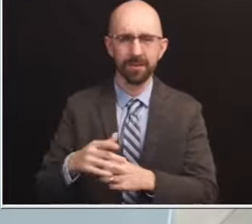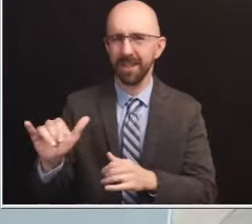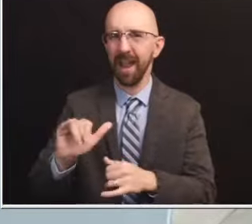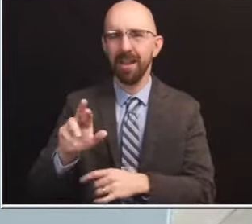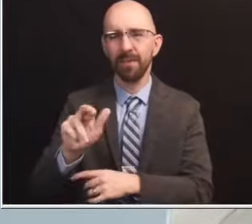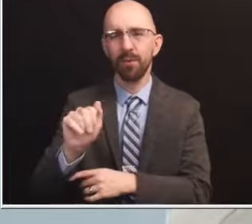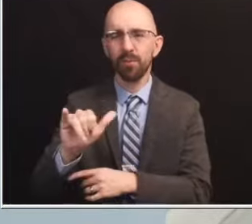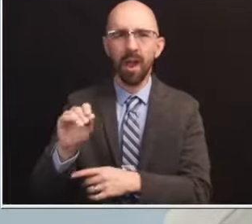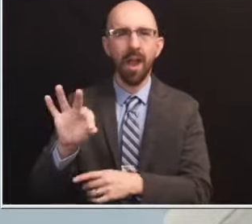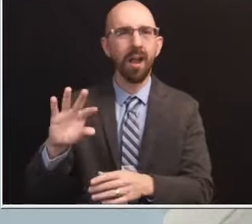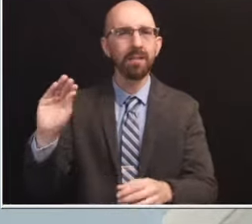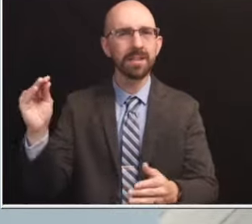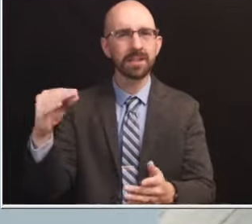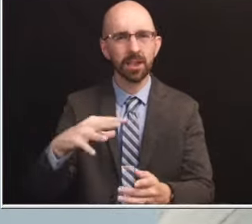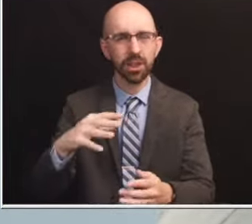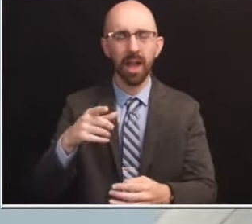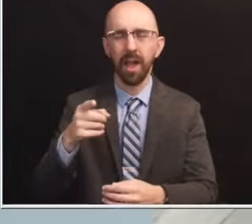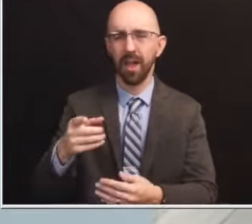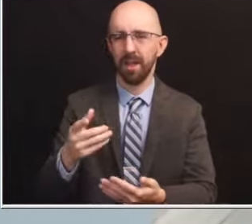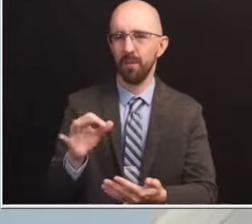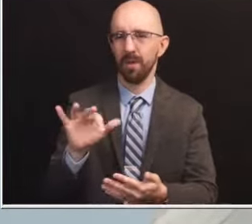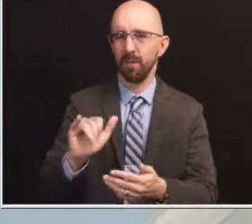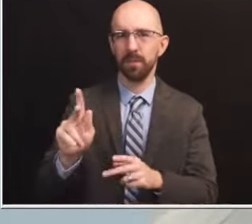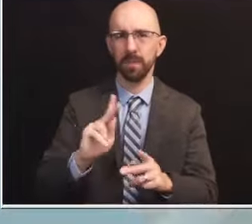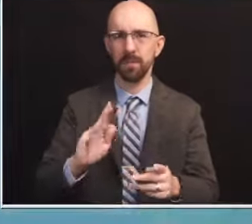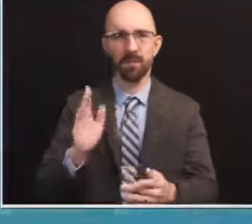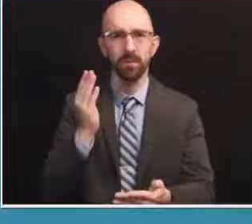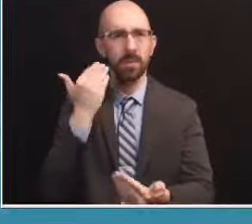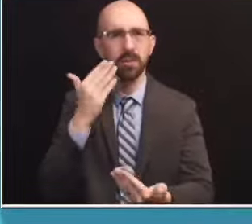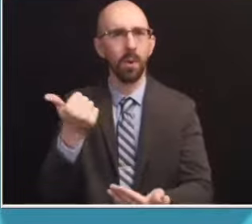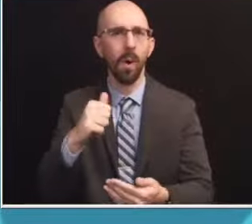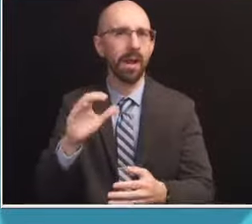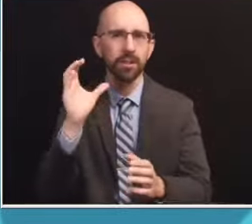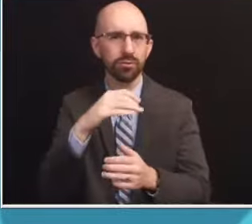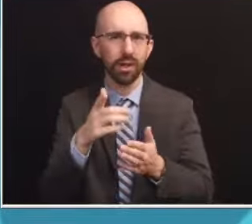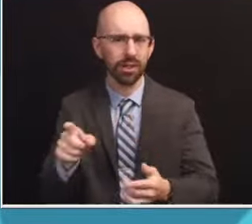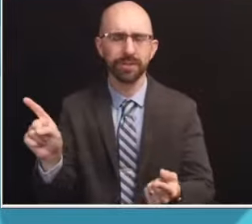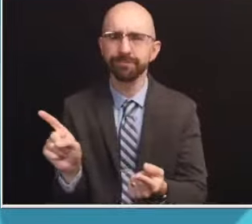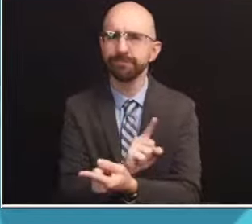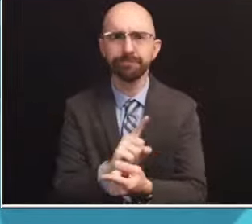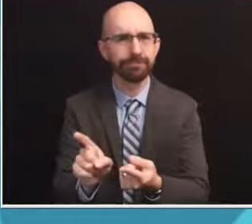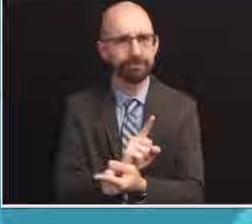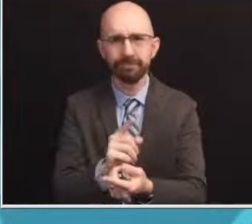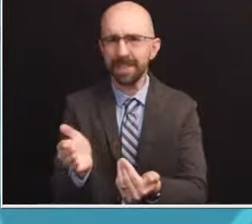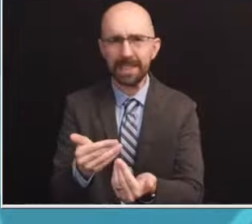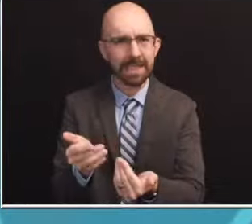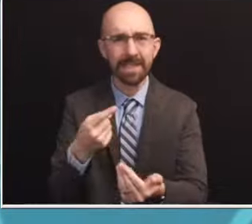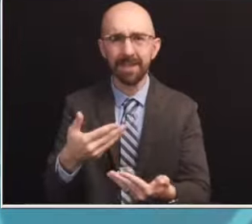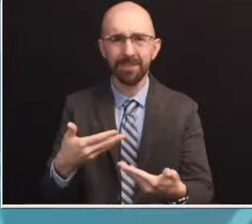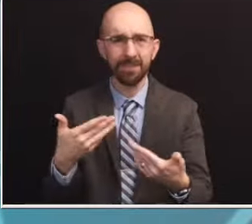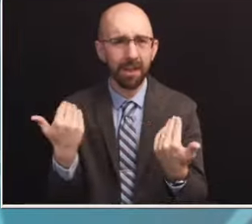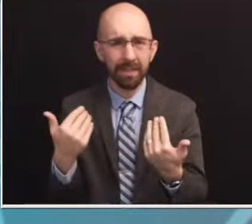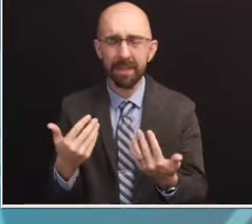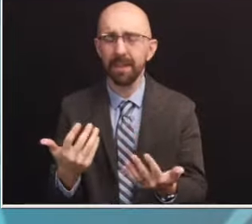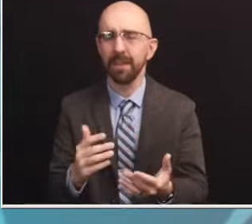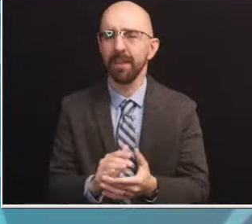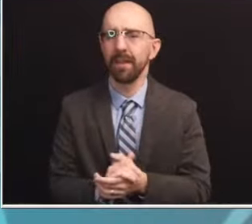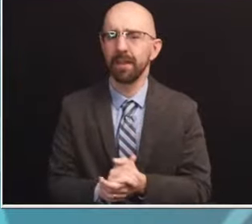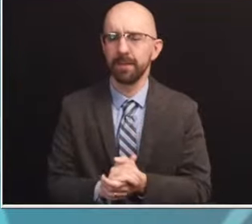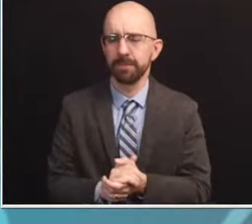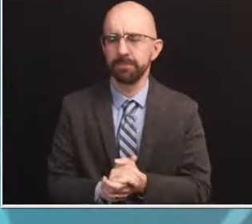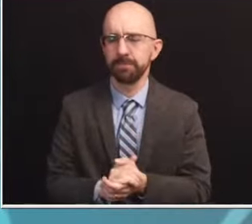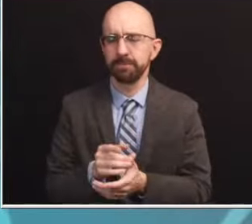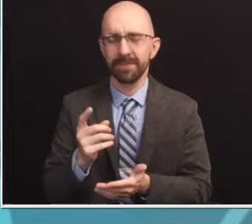My mom is one of those people that kind of never knows a stranger. She is as friendly as she can be. She's